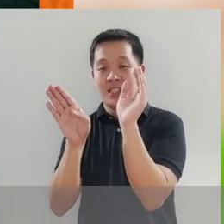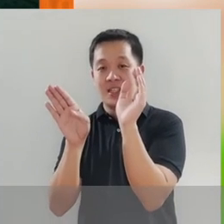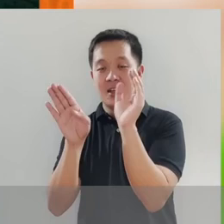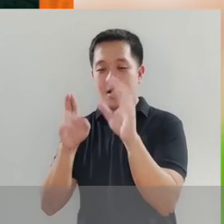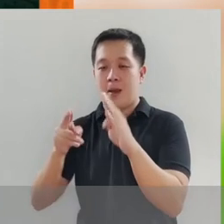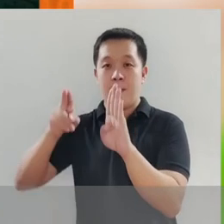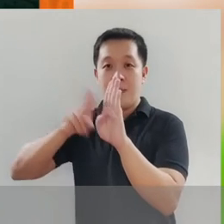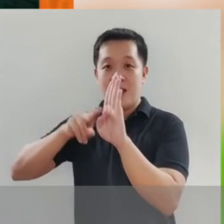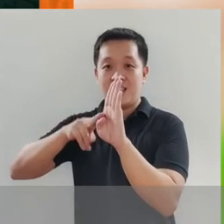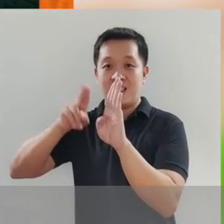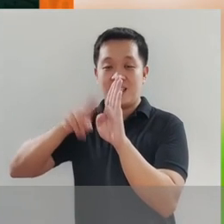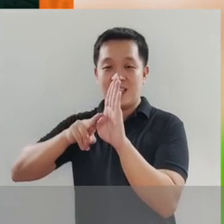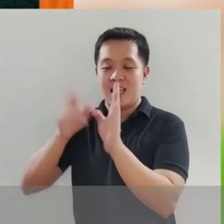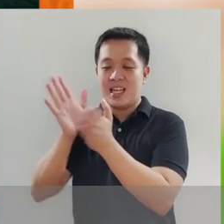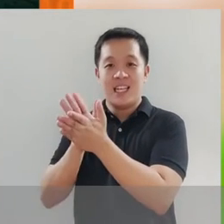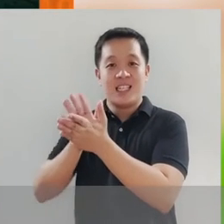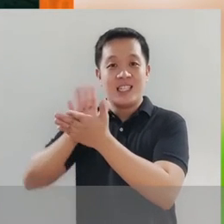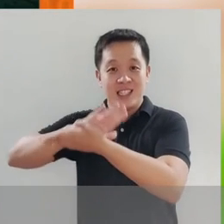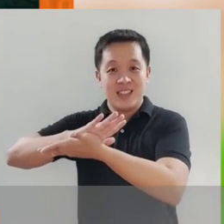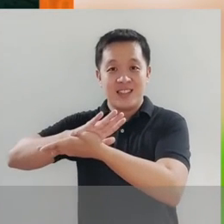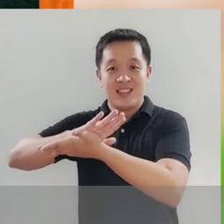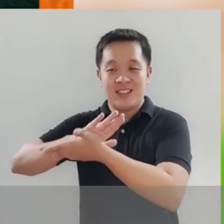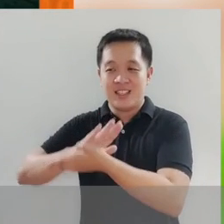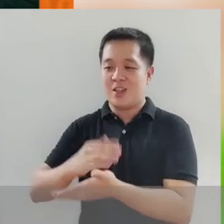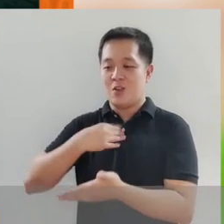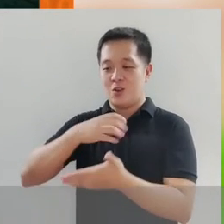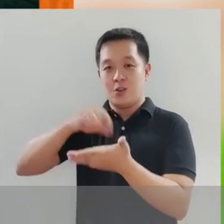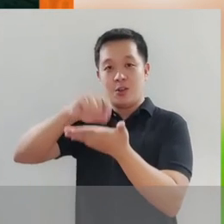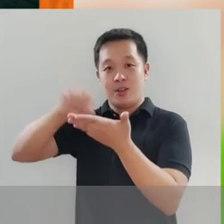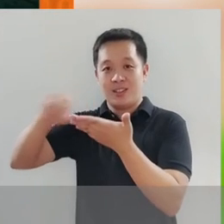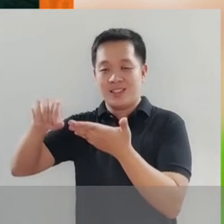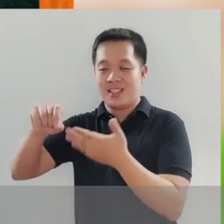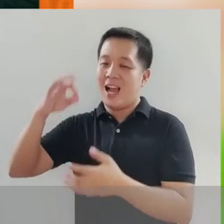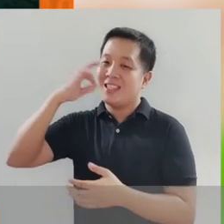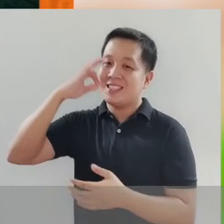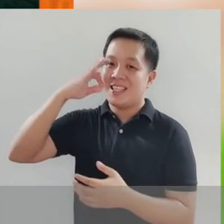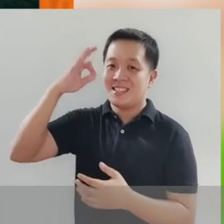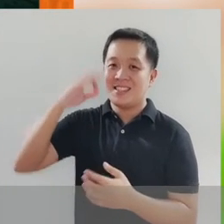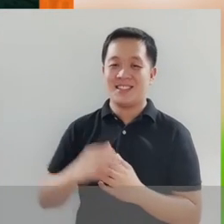bench, cheese, chalk, cherry.